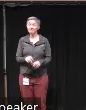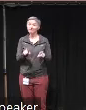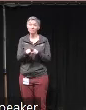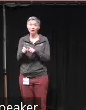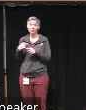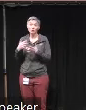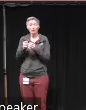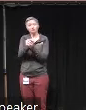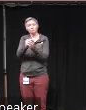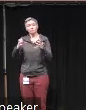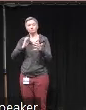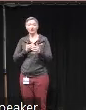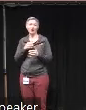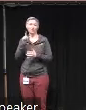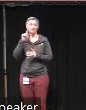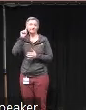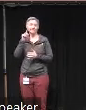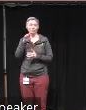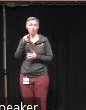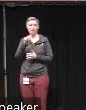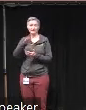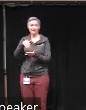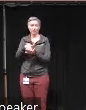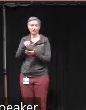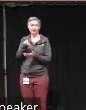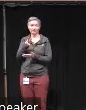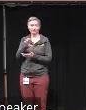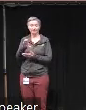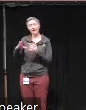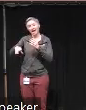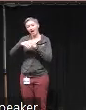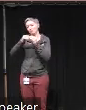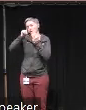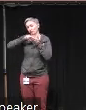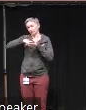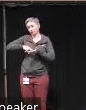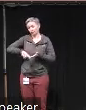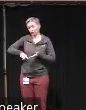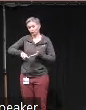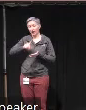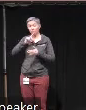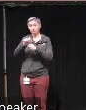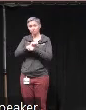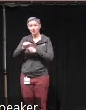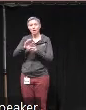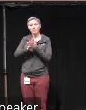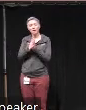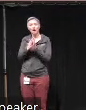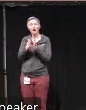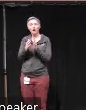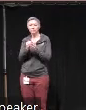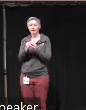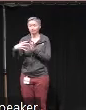Deaf Wellness Center to add a research dimension and truly become multidimensional in